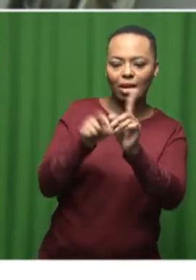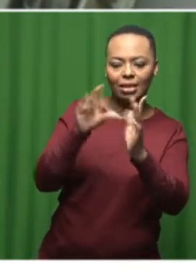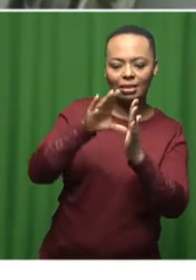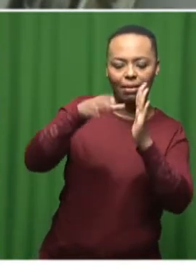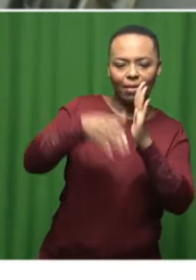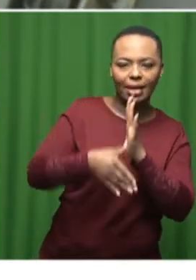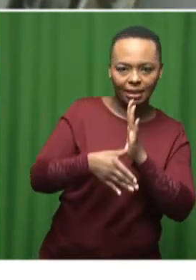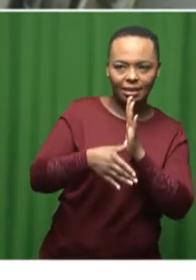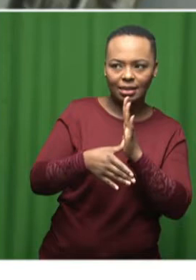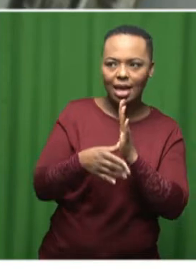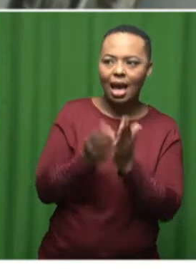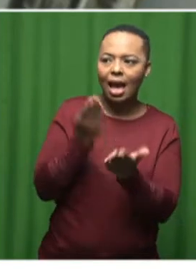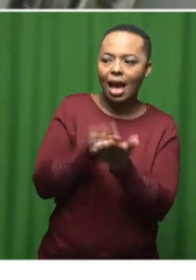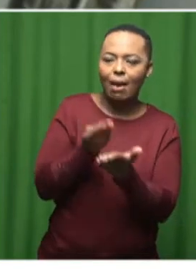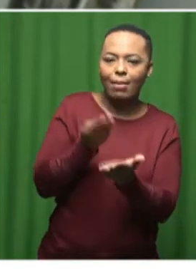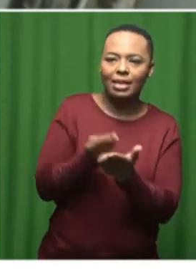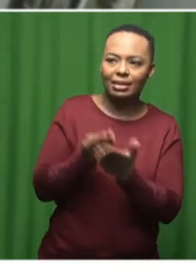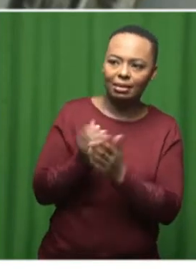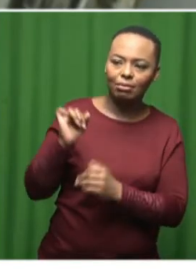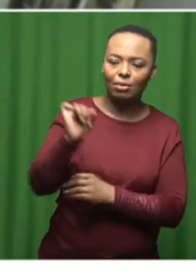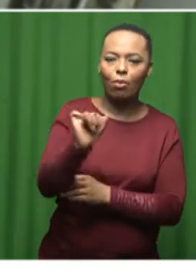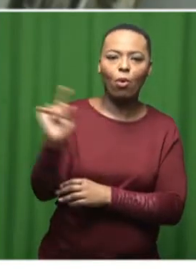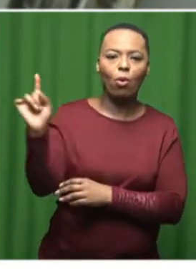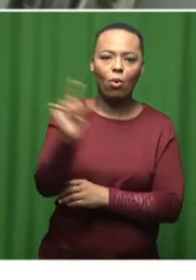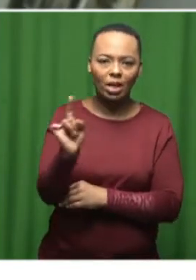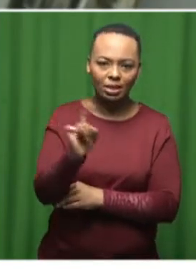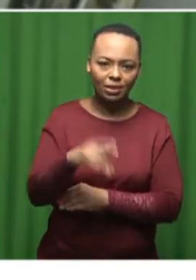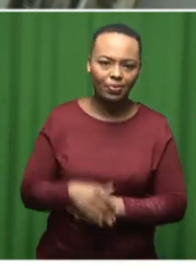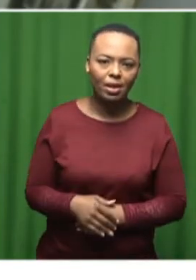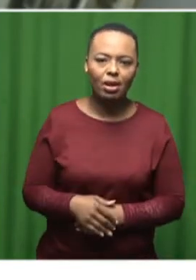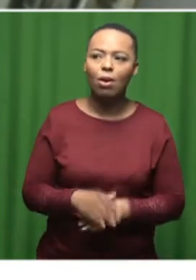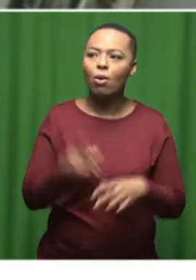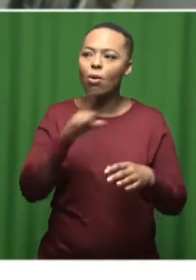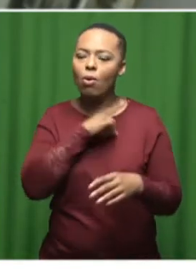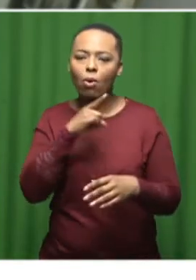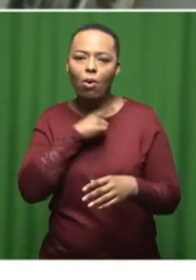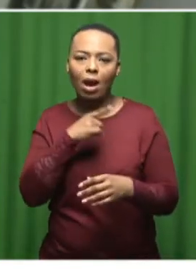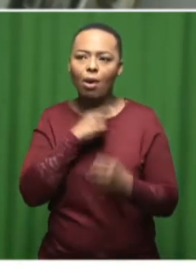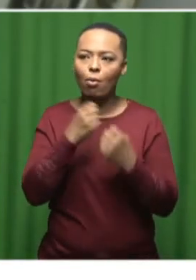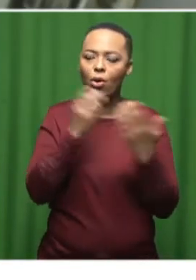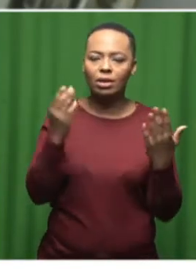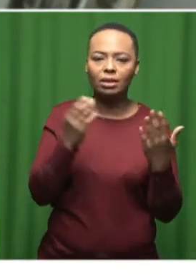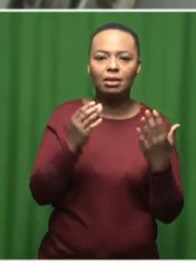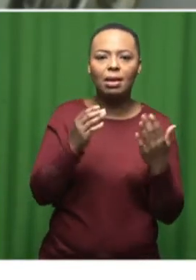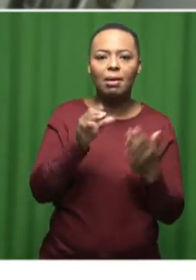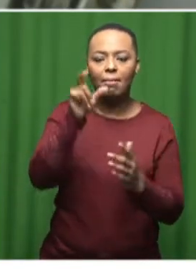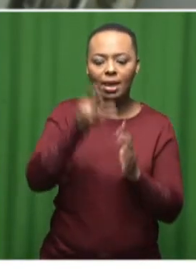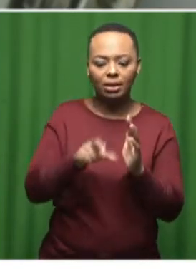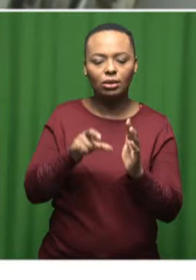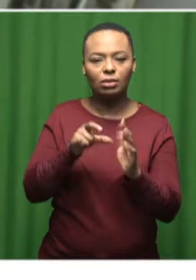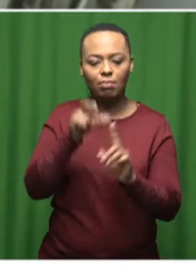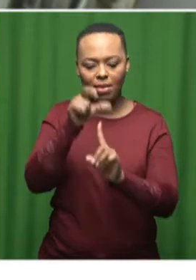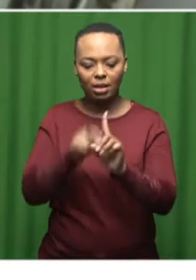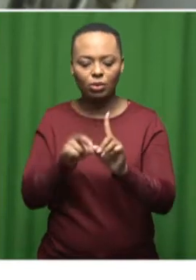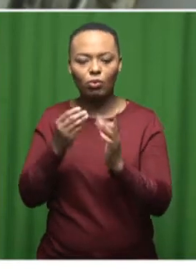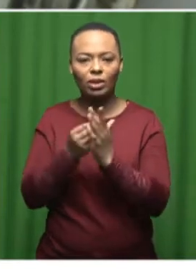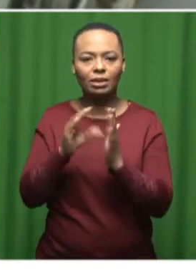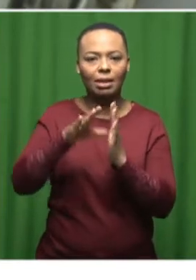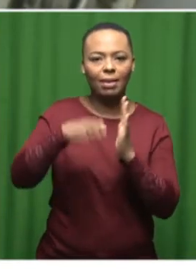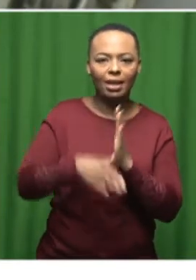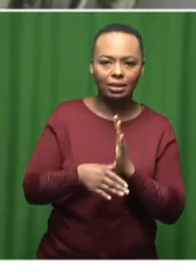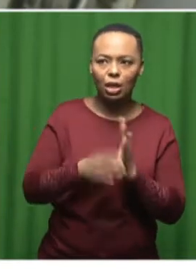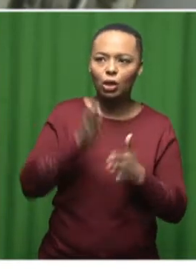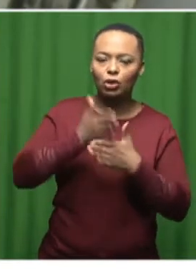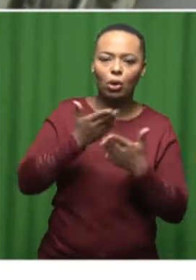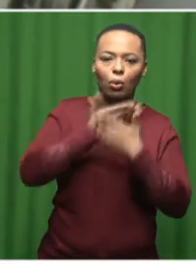tackle why aren't persons with disabilities in jobs, why are companies rather paying a fine,